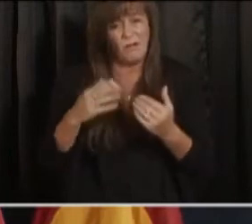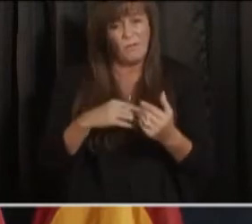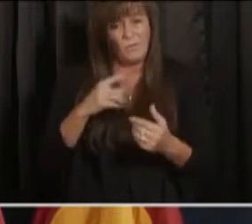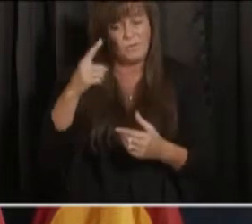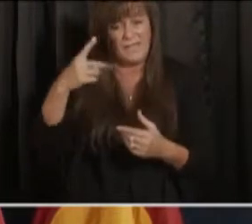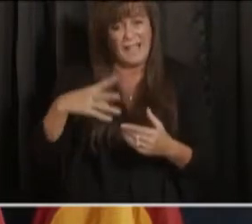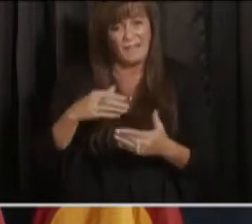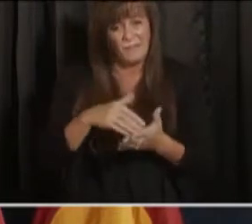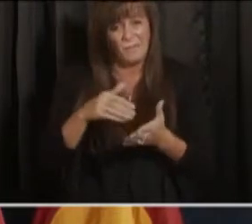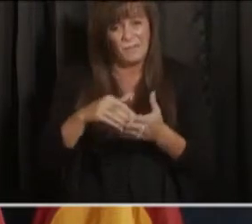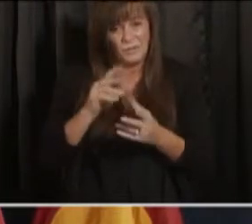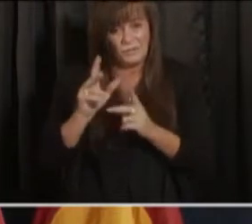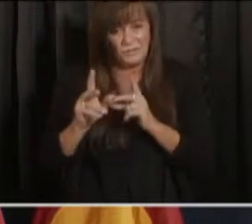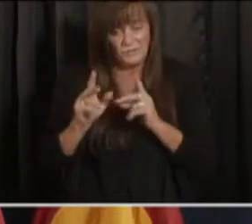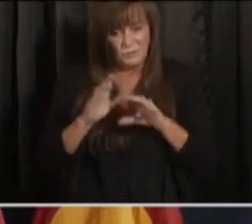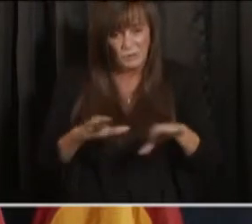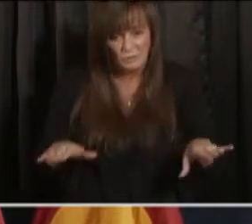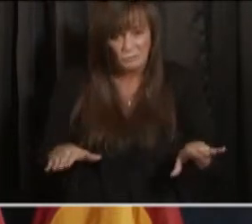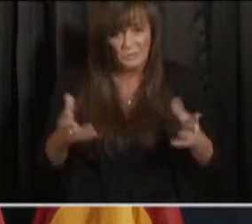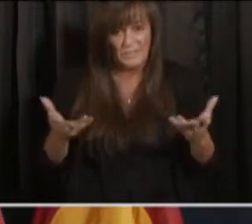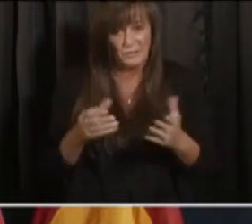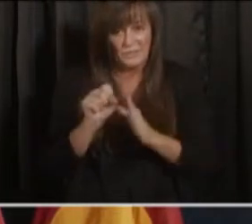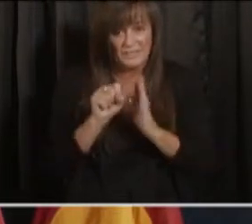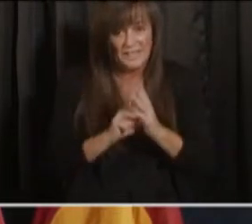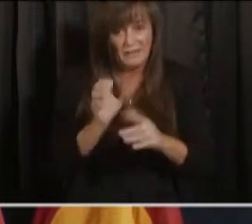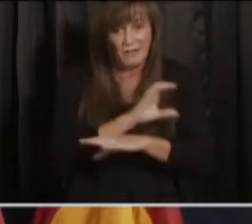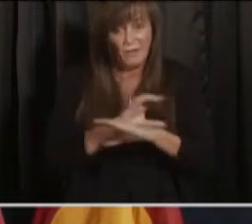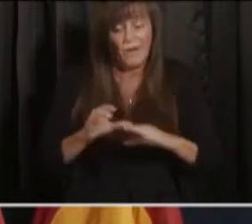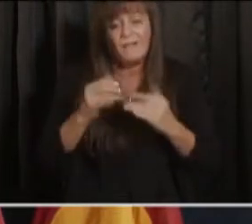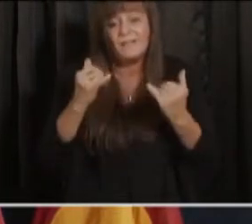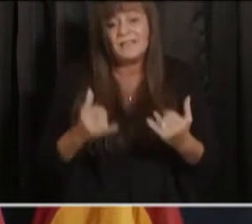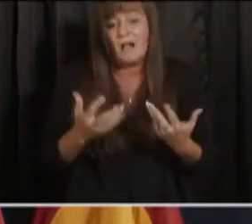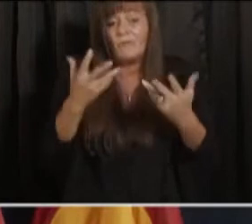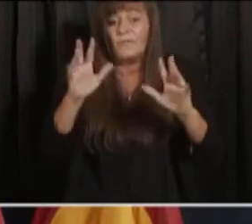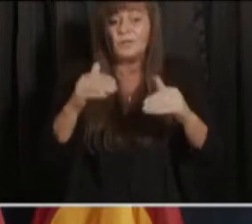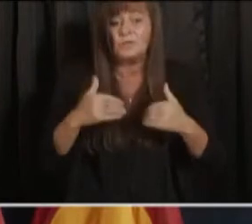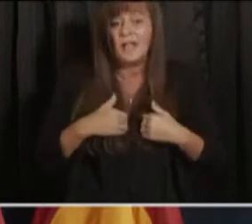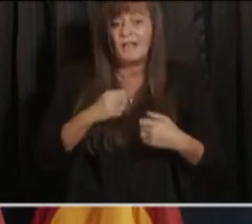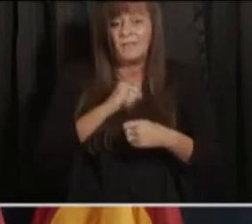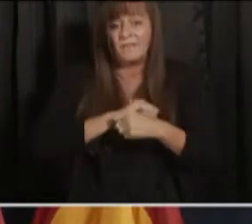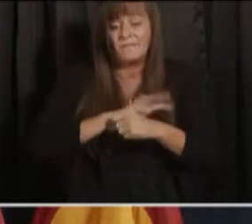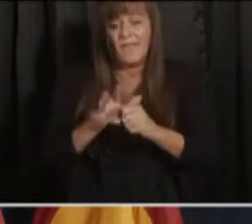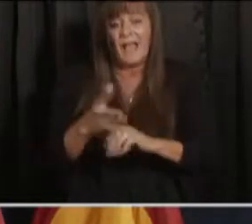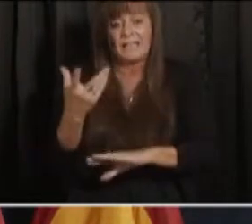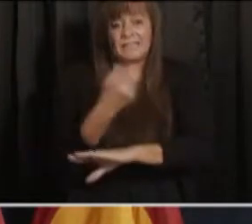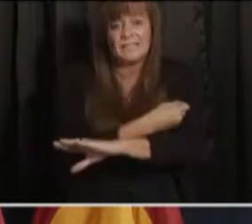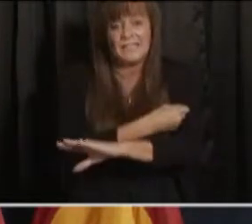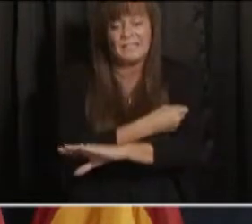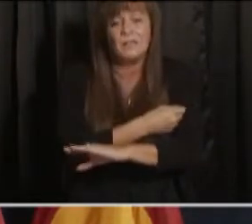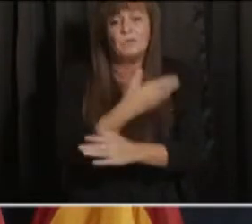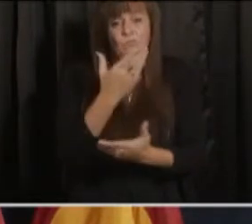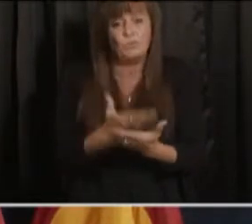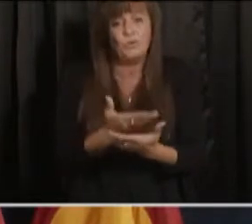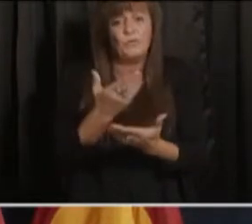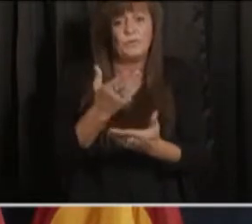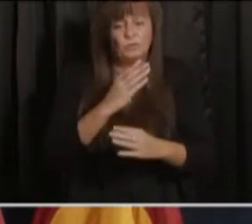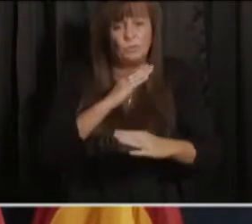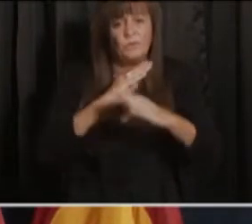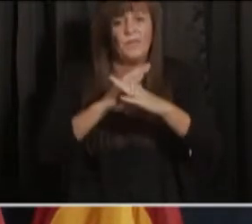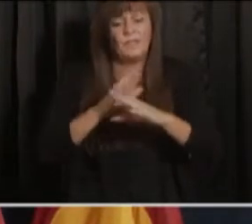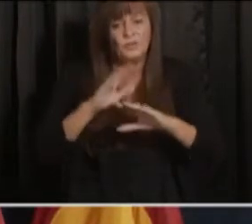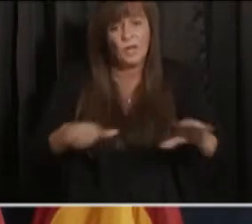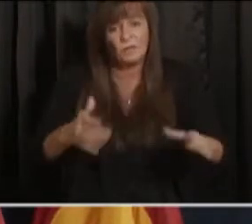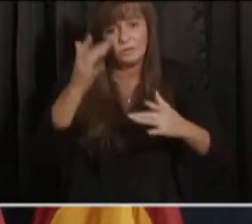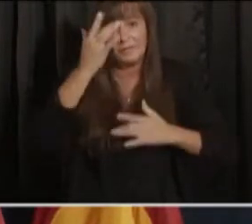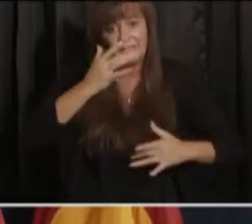of Colorado, and now we have a vaccine that has been shown to prevent serious COVID illness for the vast majority of our populace.